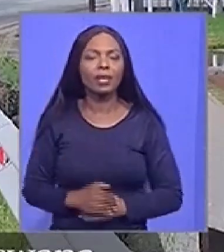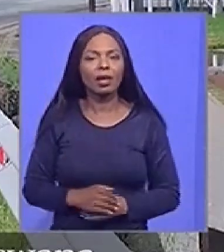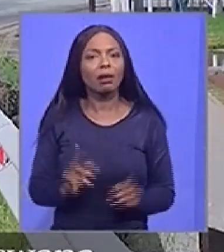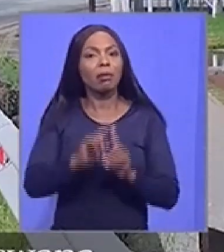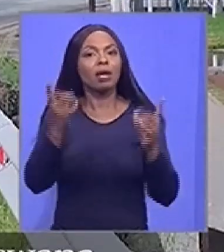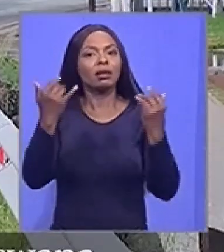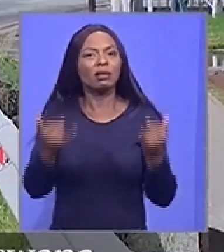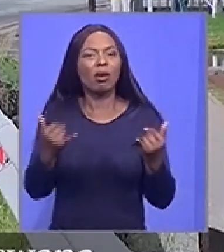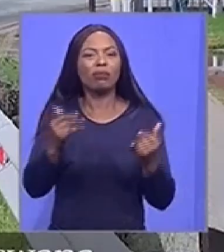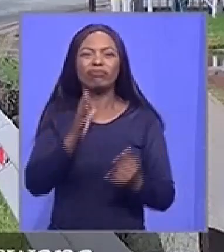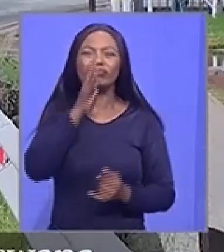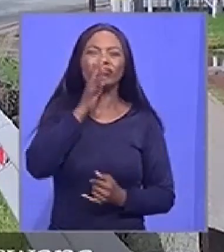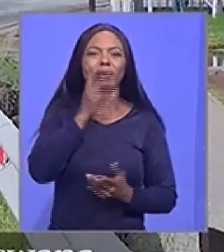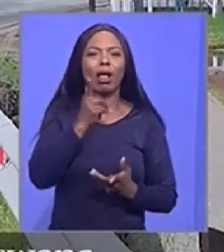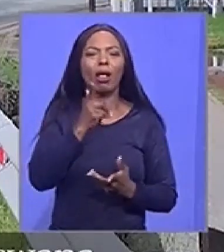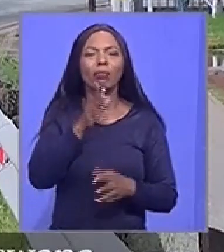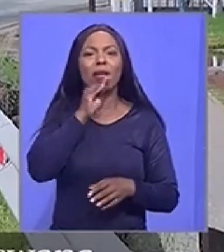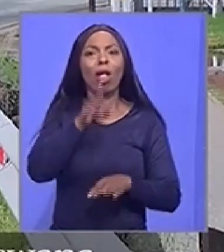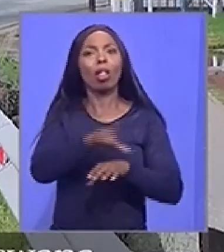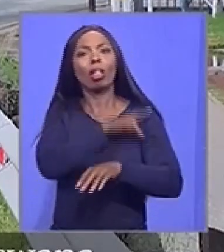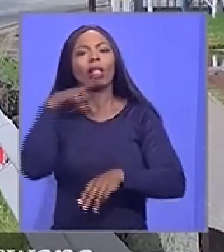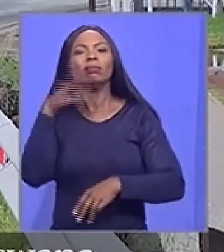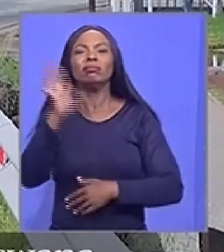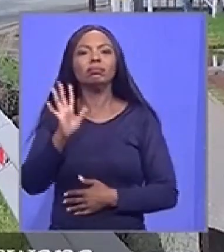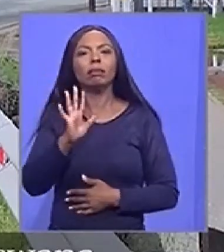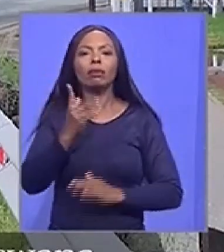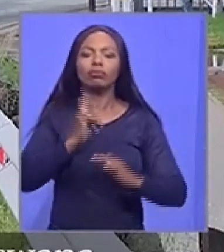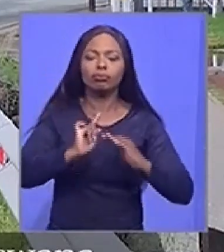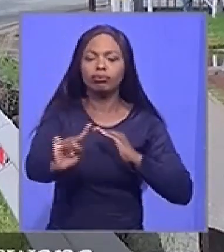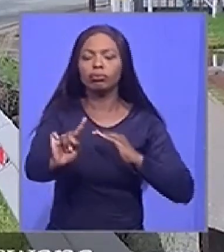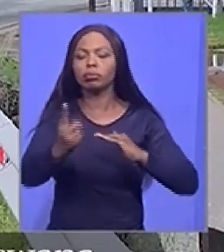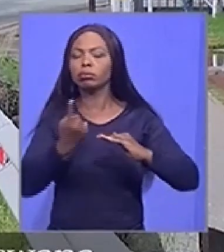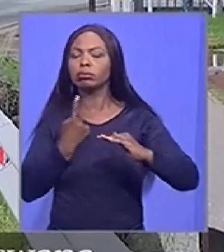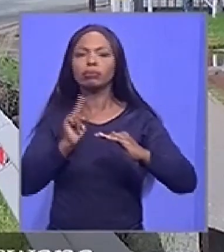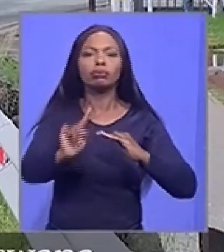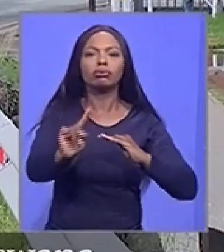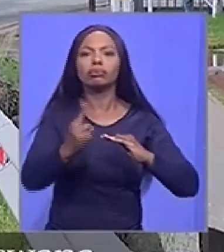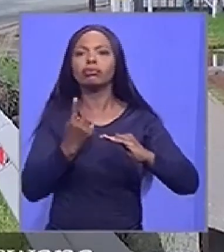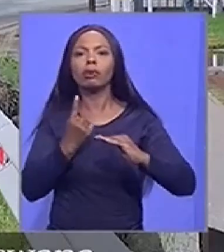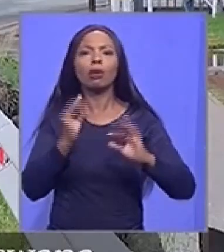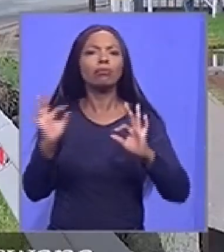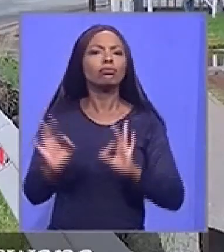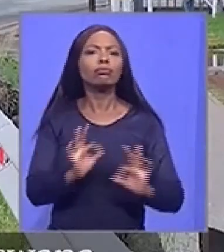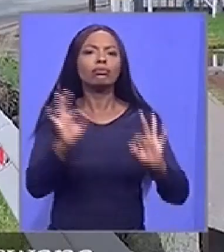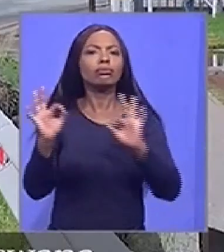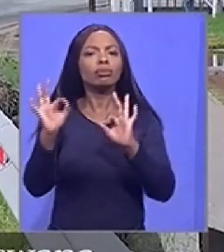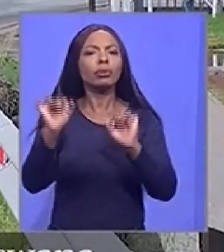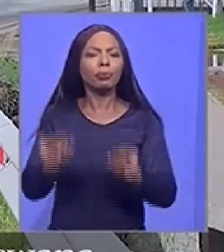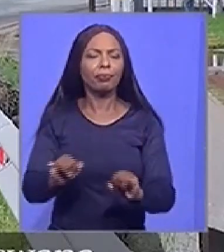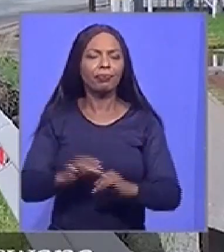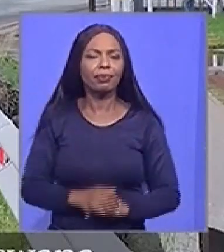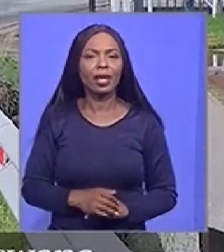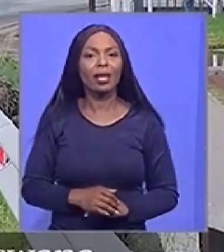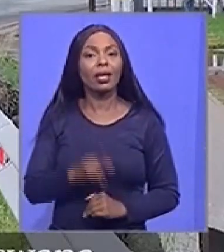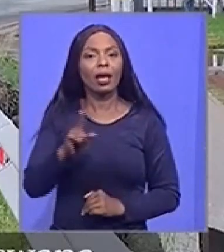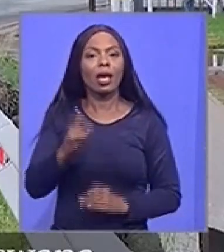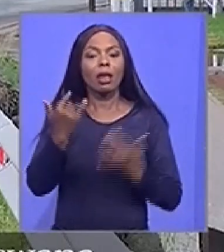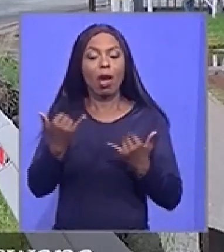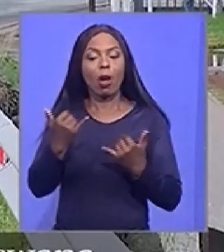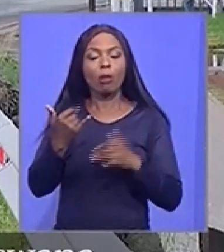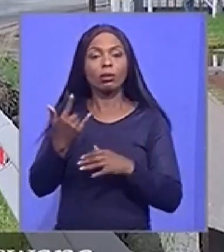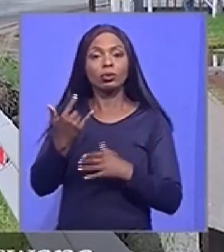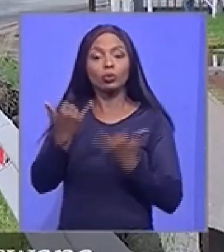gona tiego e kalo ke go tsena fela o dira so se dira mo bodareng o bo o feletsa o tswa jalo mme ke gone mo thapameng re bonang